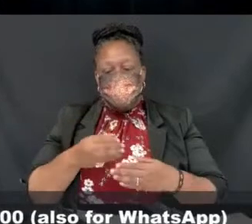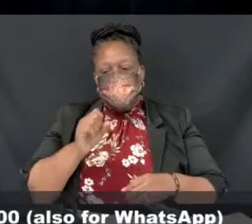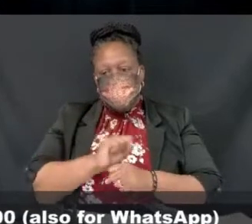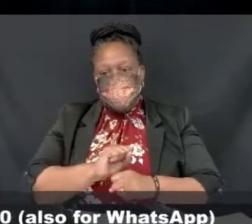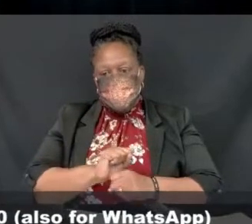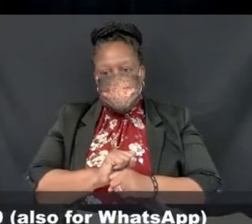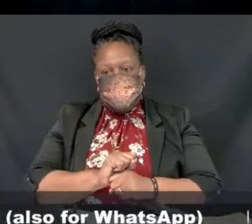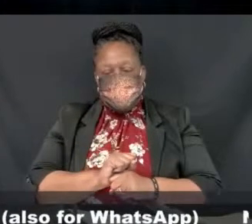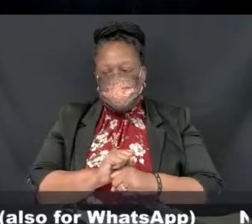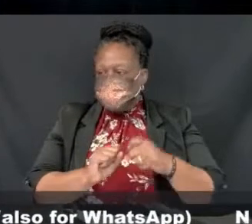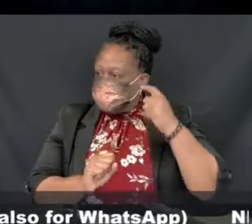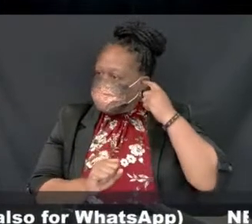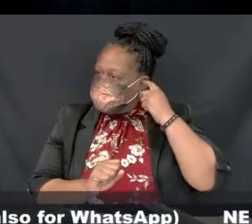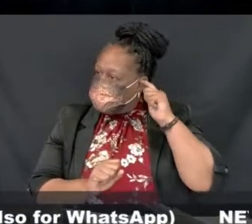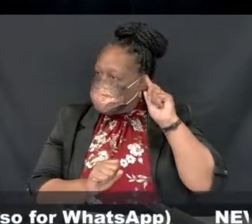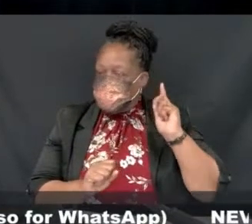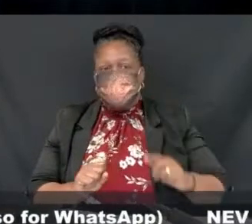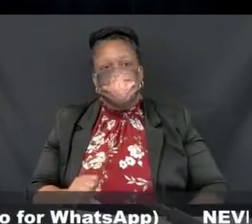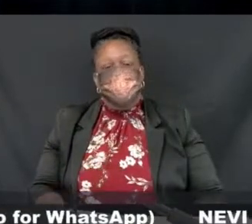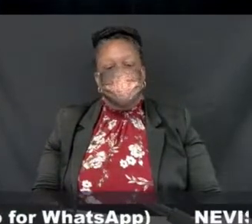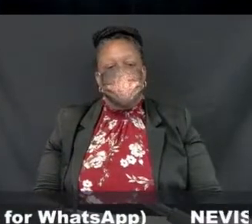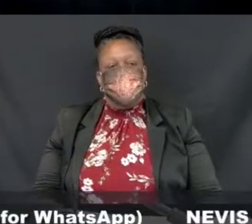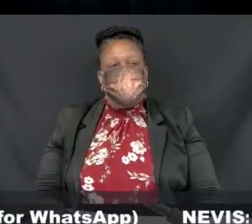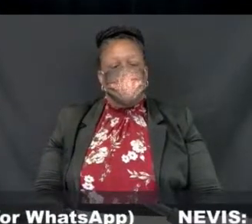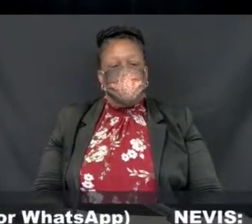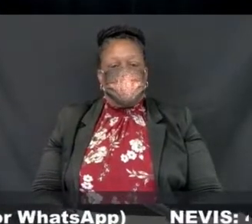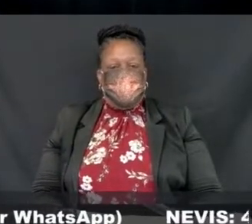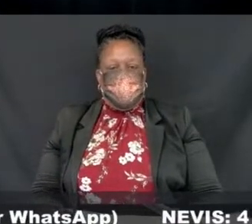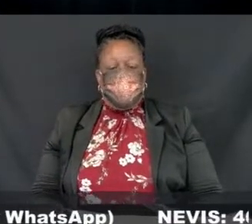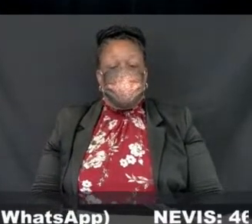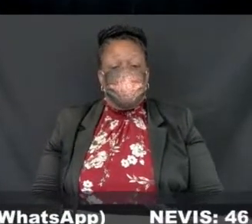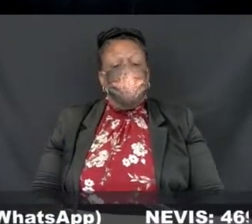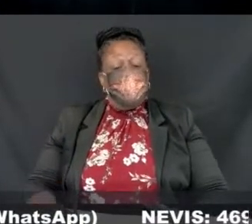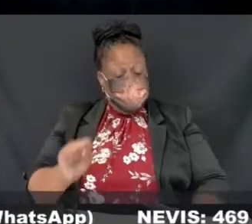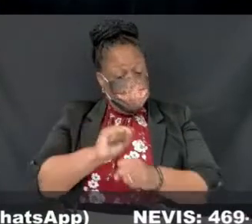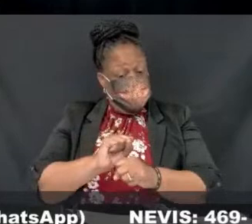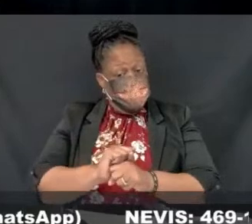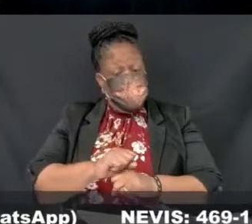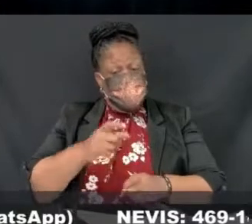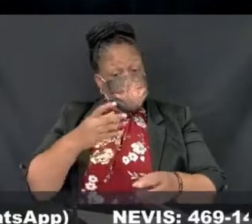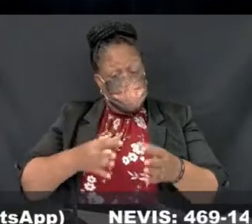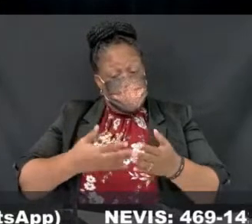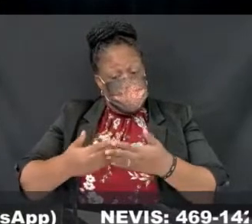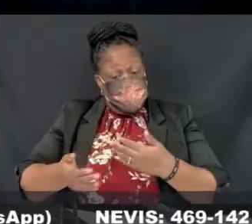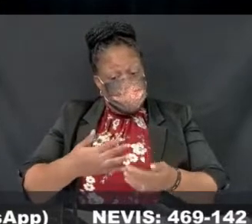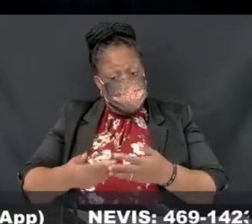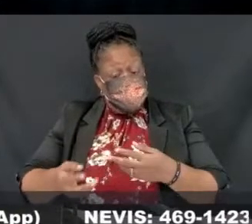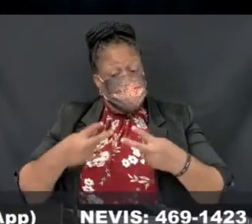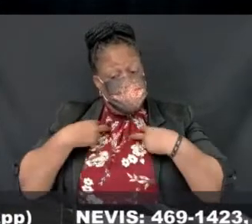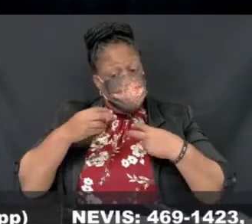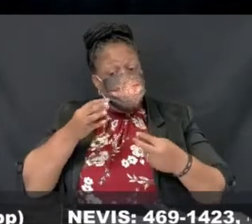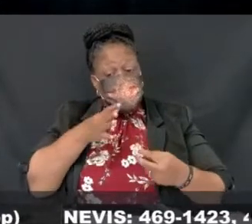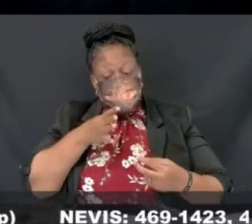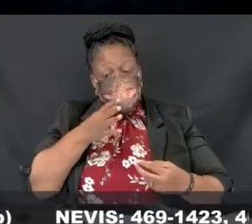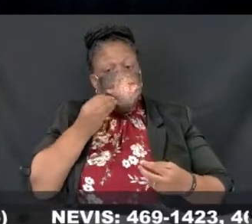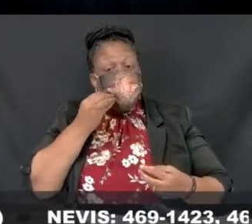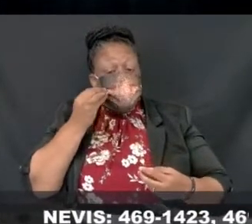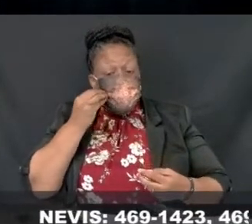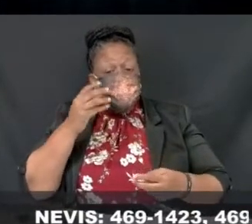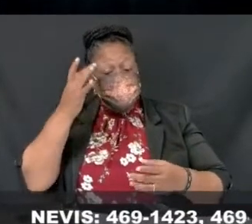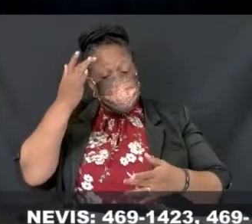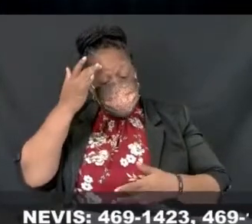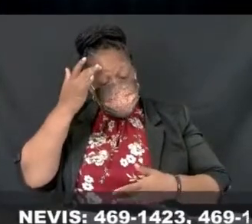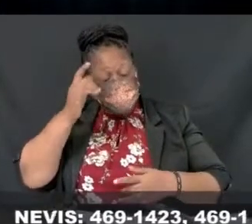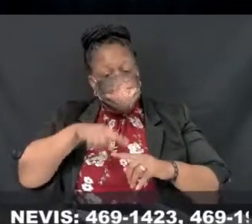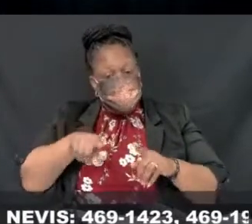commendable. You cannot want a sacrifice like that from any human being in any country. So I